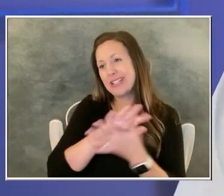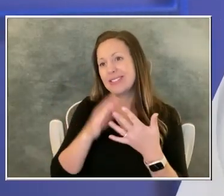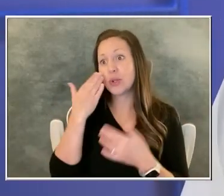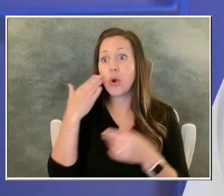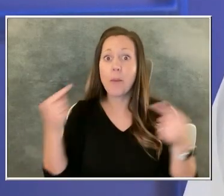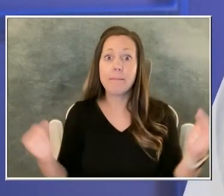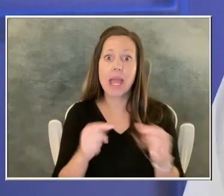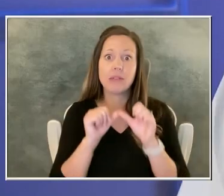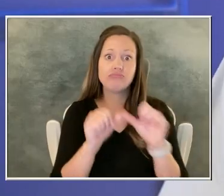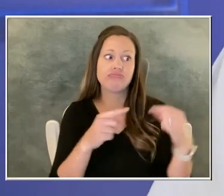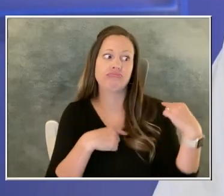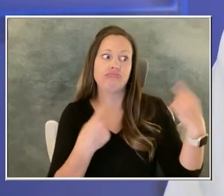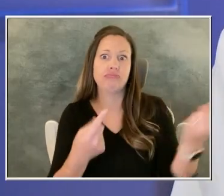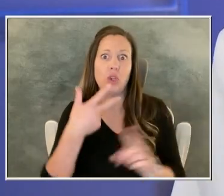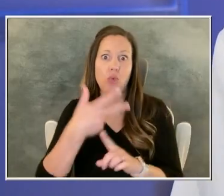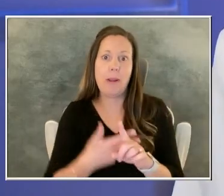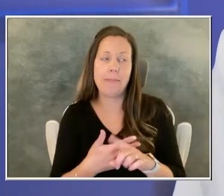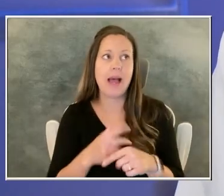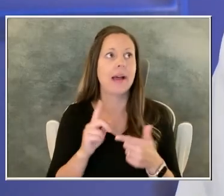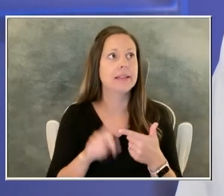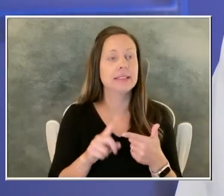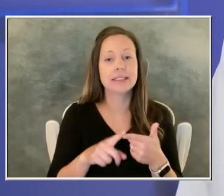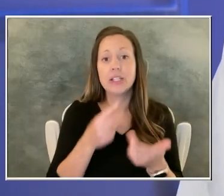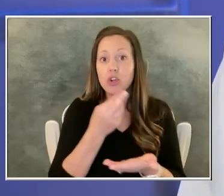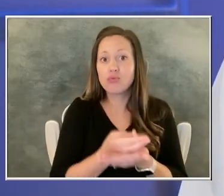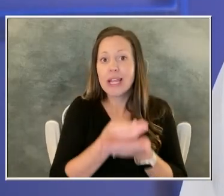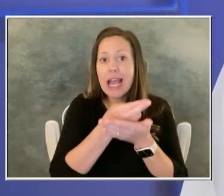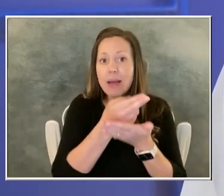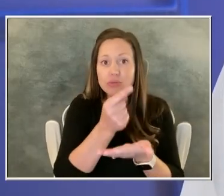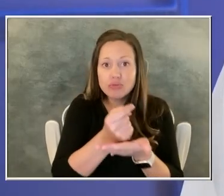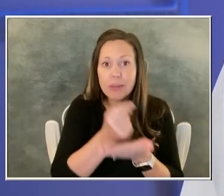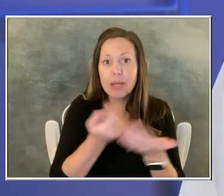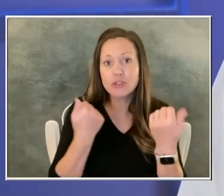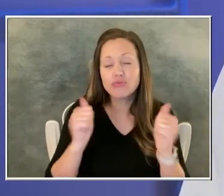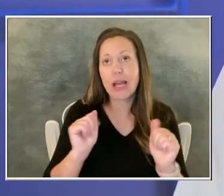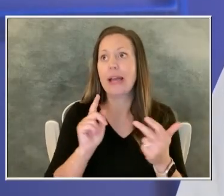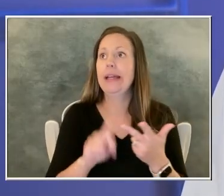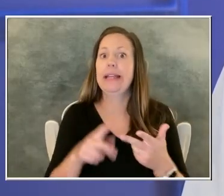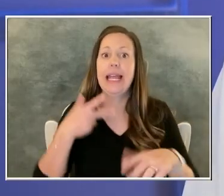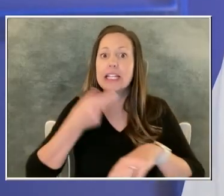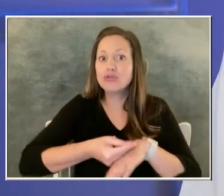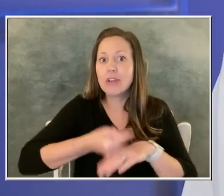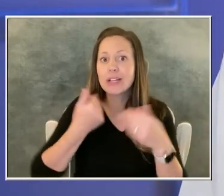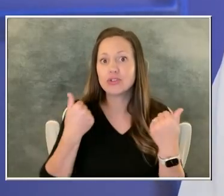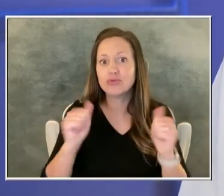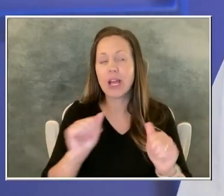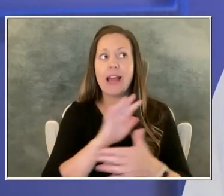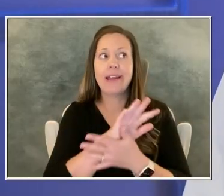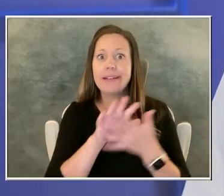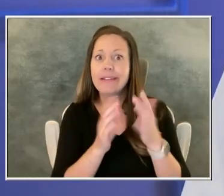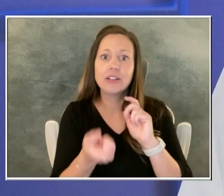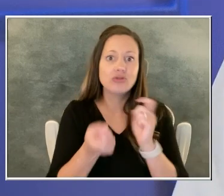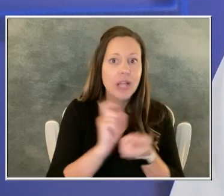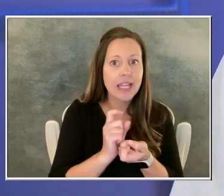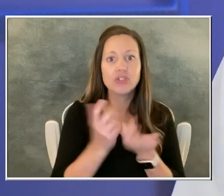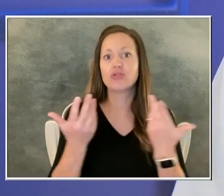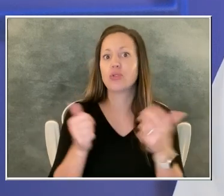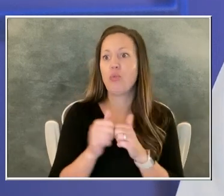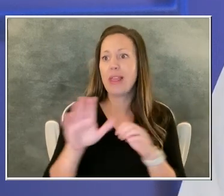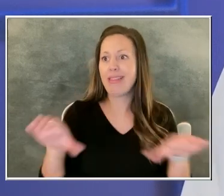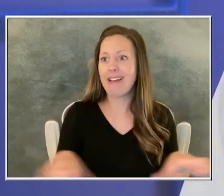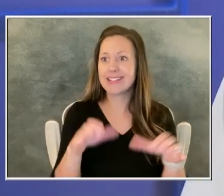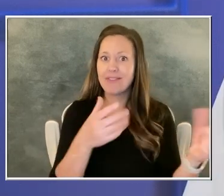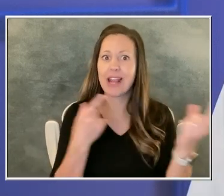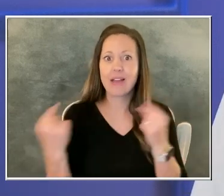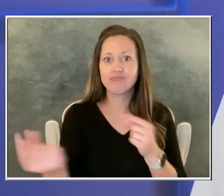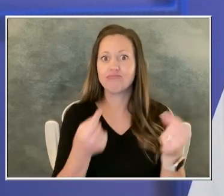doing rehabilitation, maybe you've tried an injection to try to see if it gets better, and you've tried making changes and modifications to your activity to